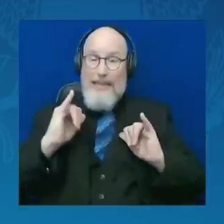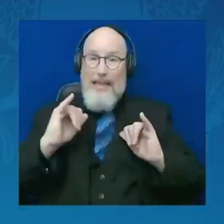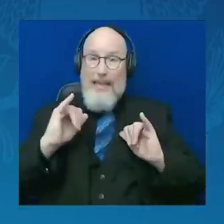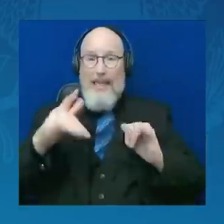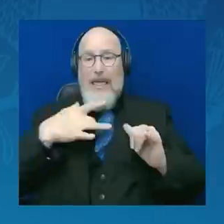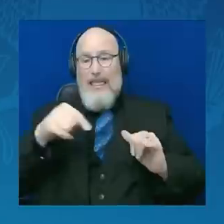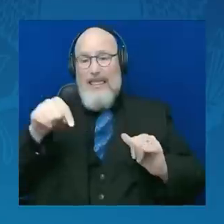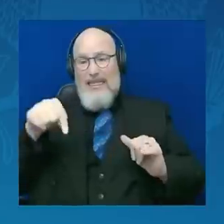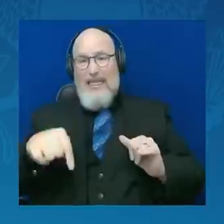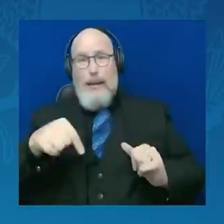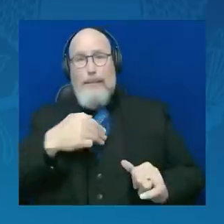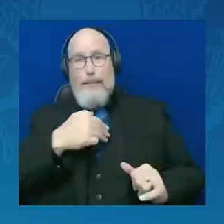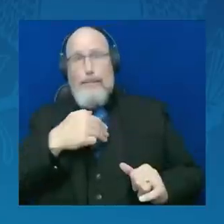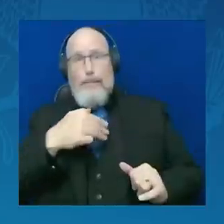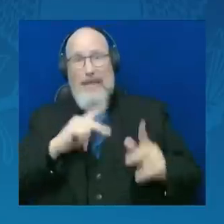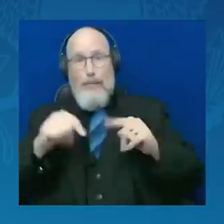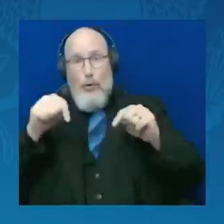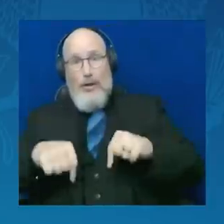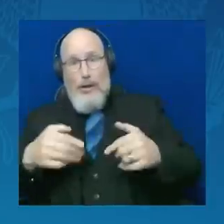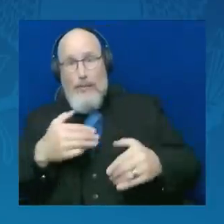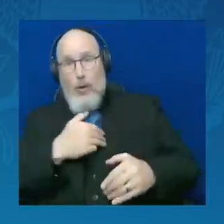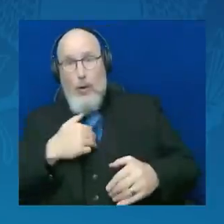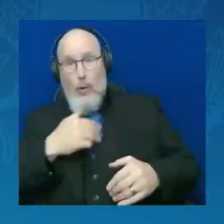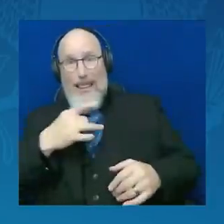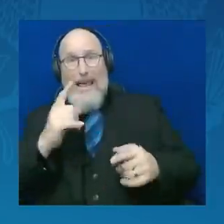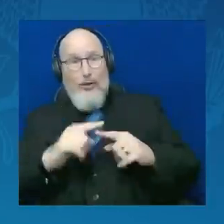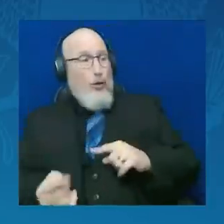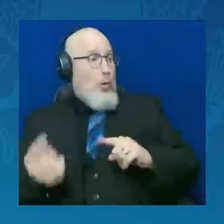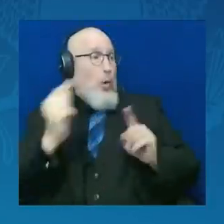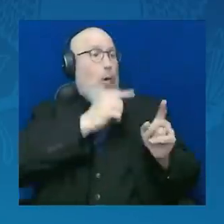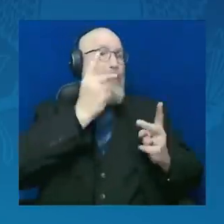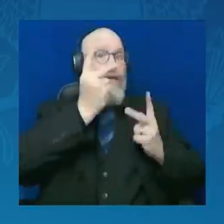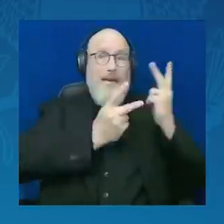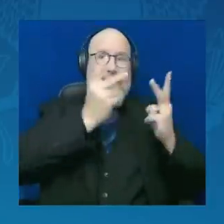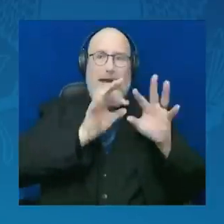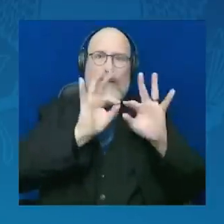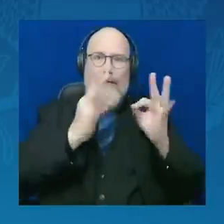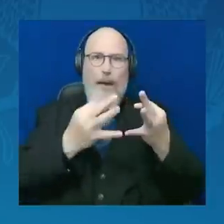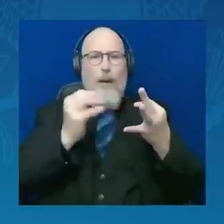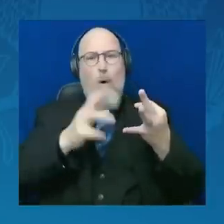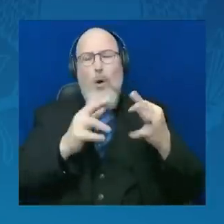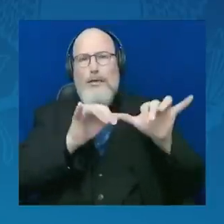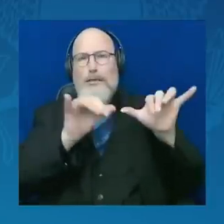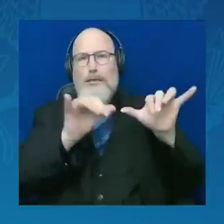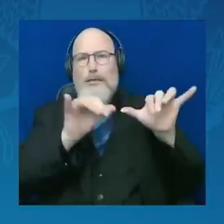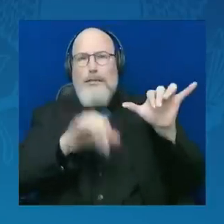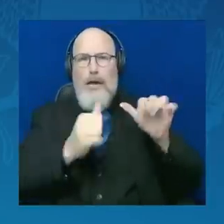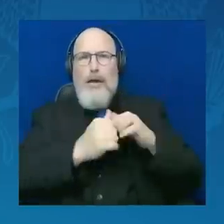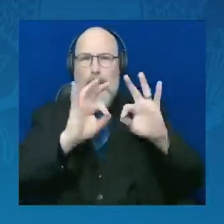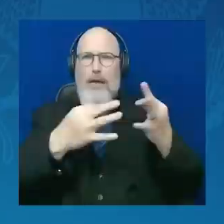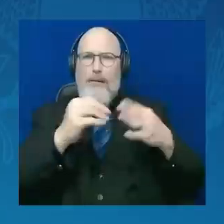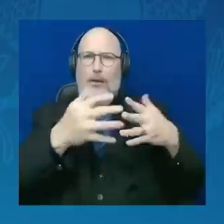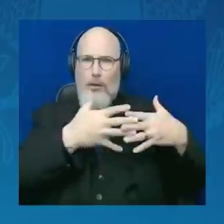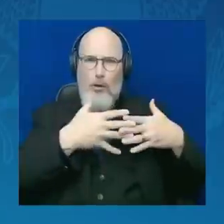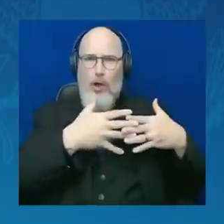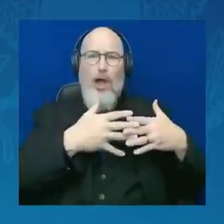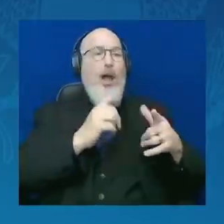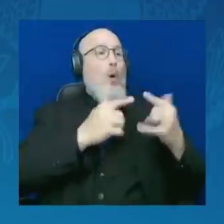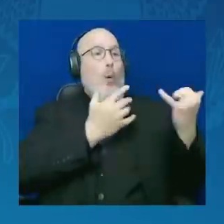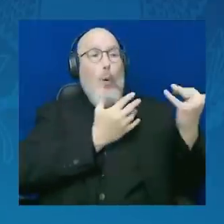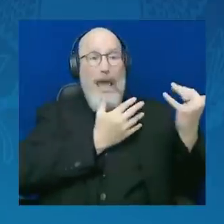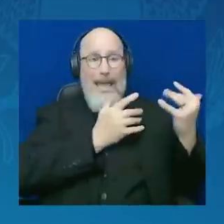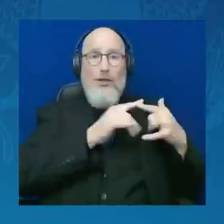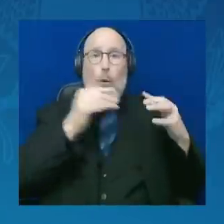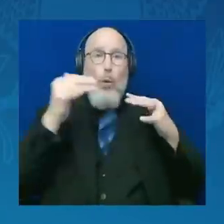stay with their families in the United States and to wait there until the war is over and then come back to their homes. I asked to